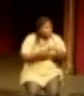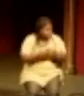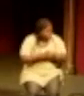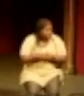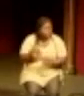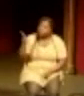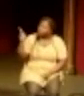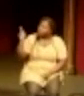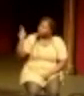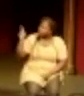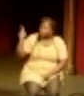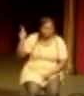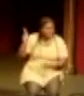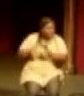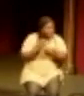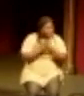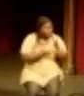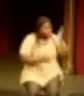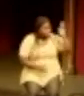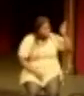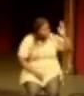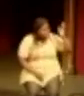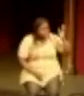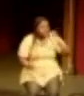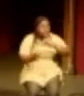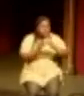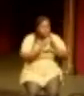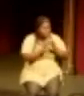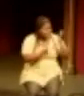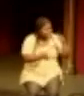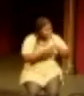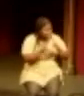of speaker engagement, community engagement events.